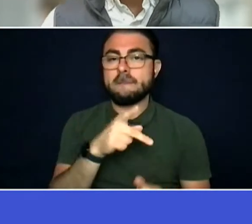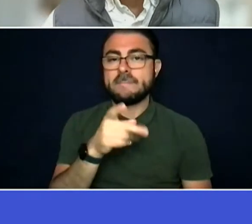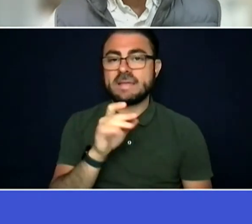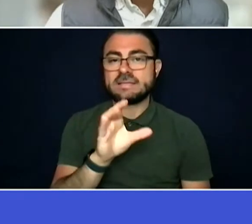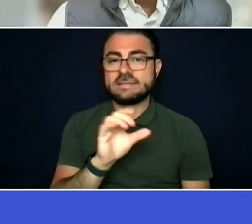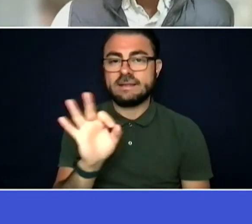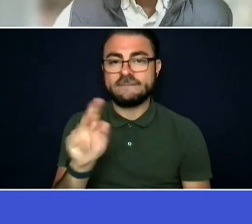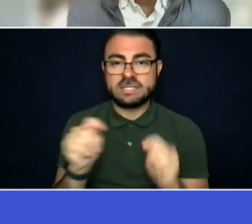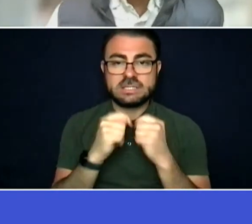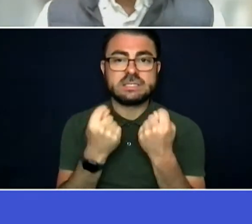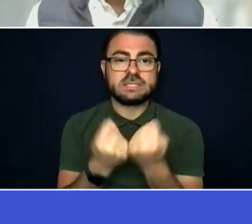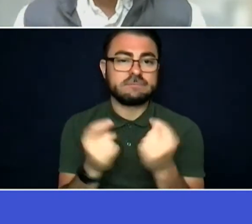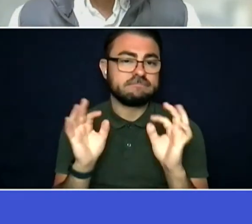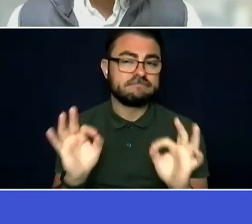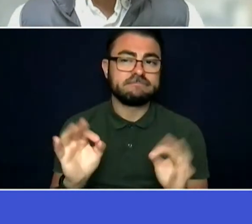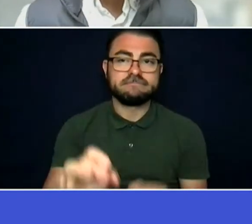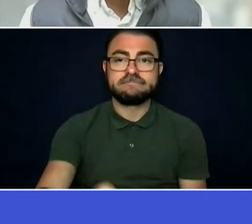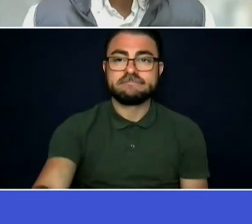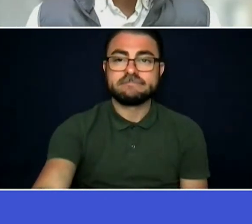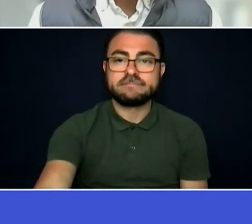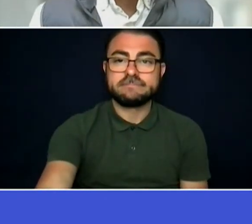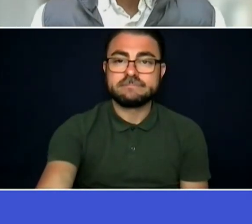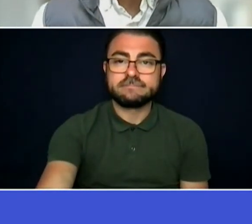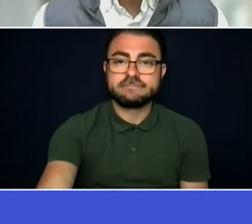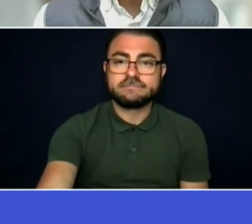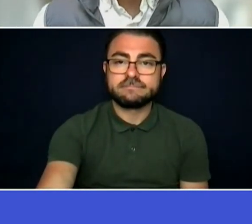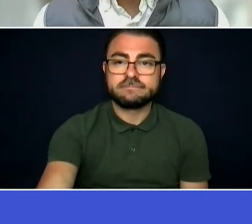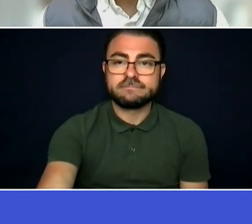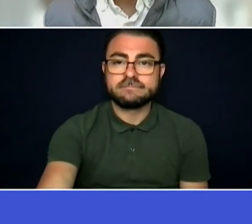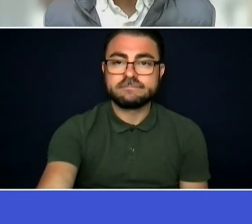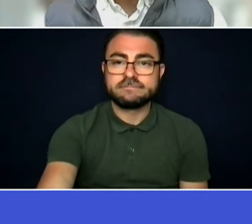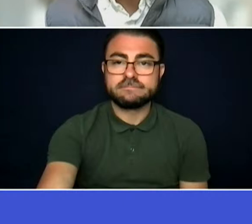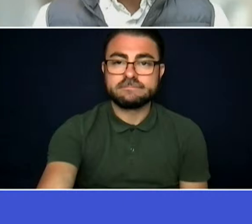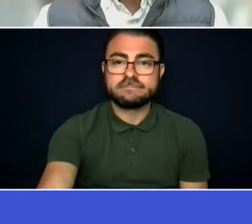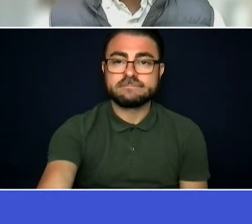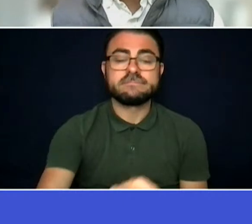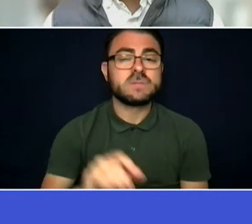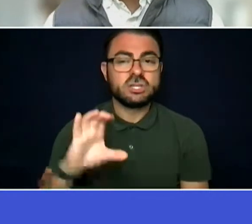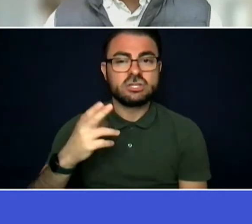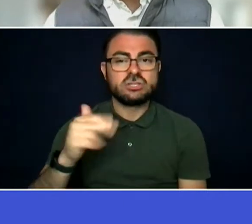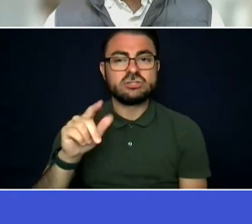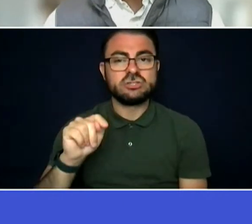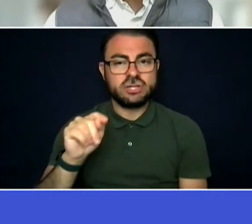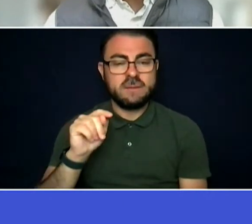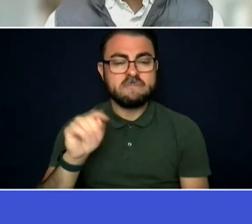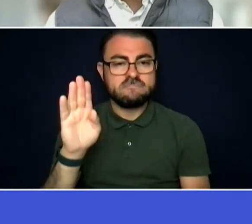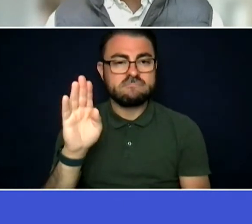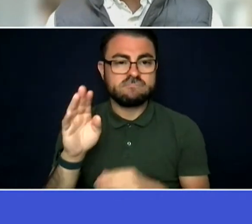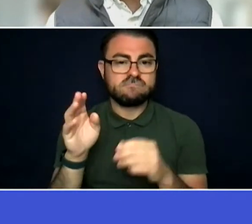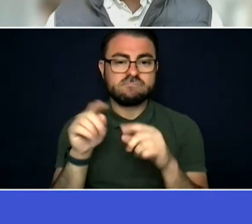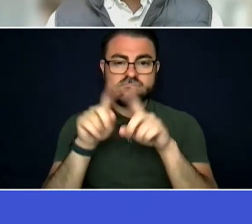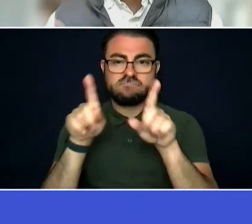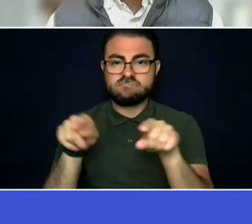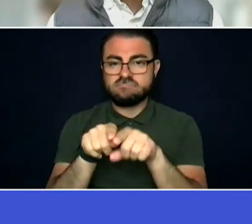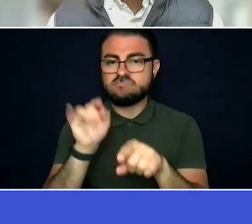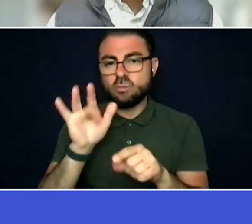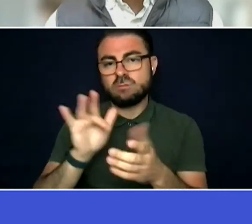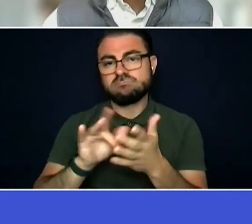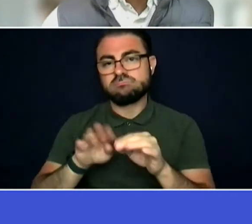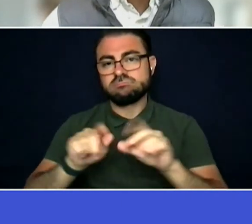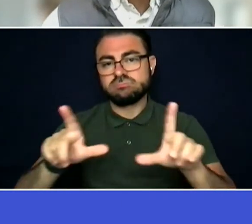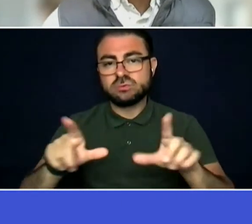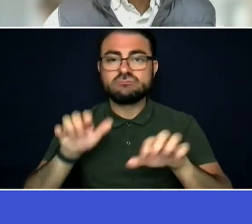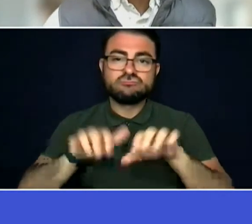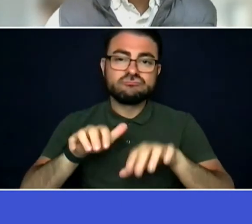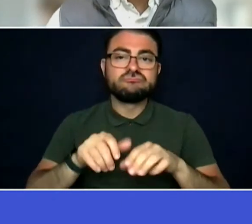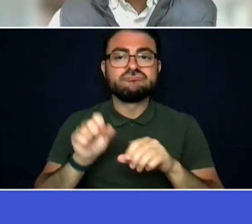Okay. All right, y'all. The chat box will be open for the duration of the meeting. And as folks said, as James said, we're going to be just tracking that. So if you've